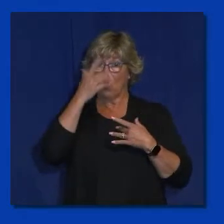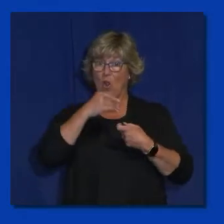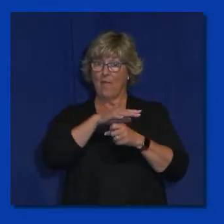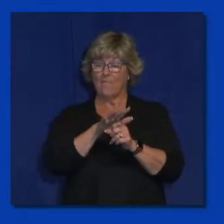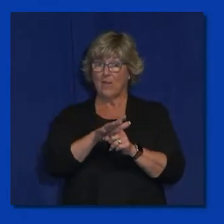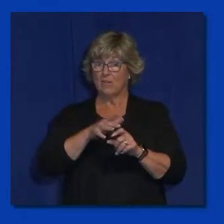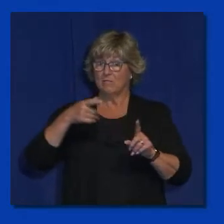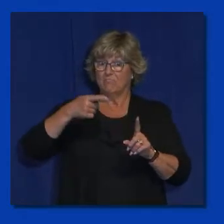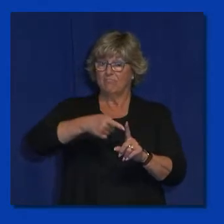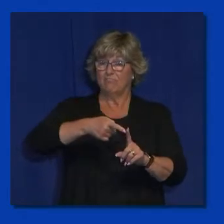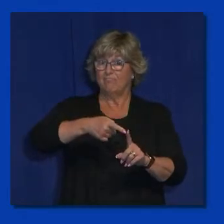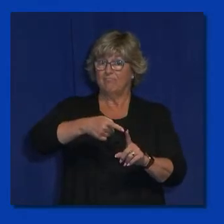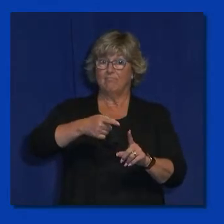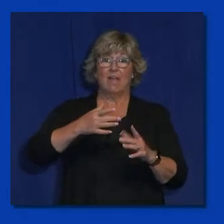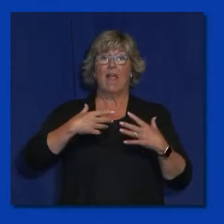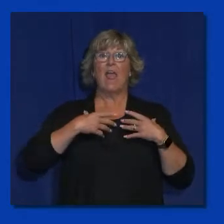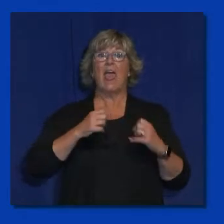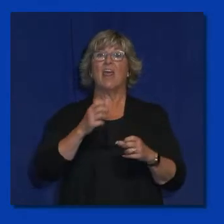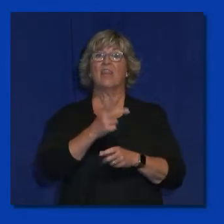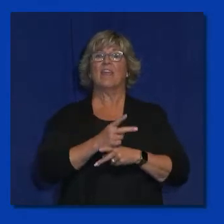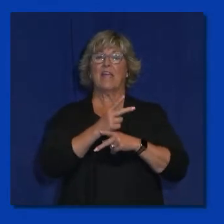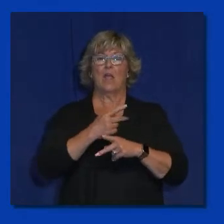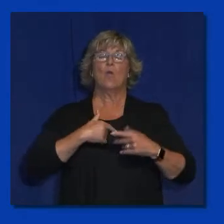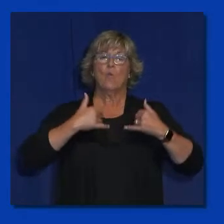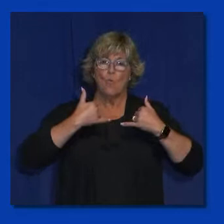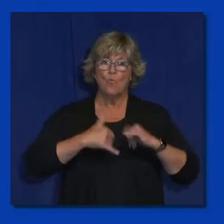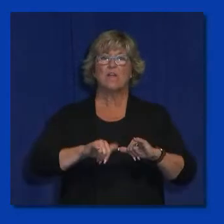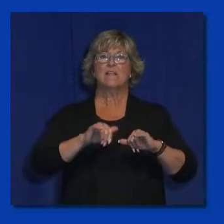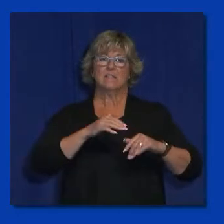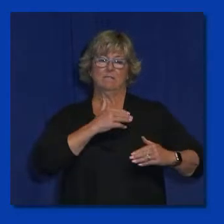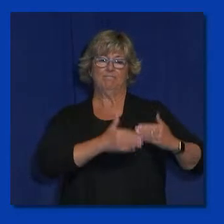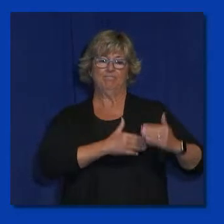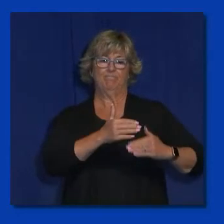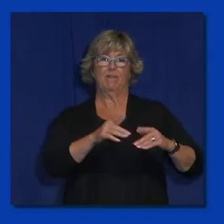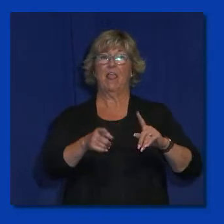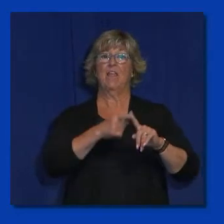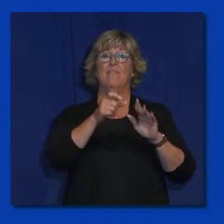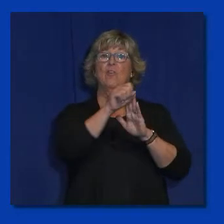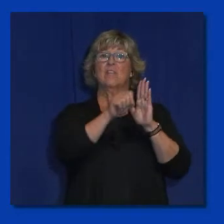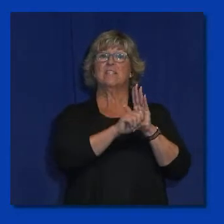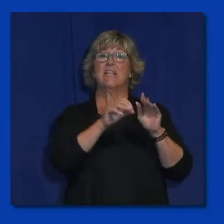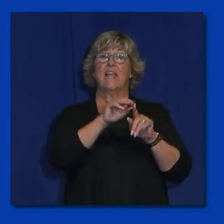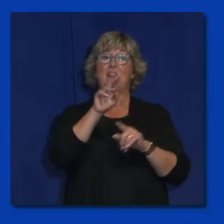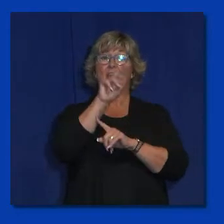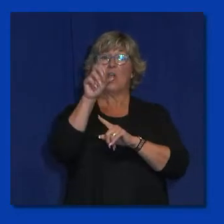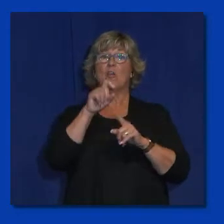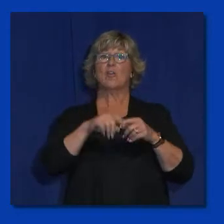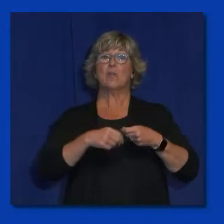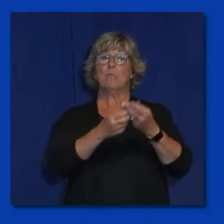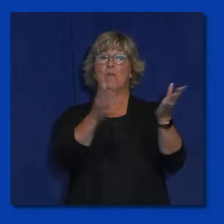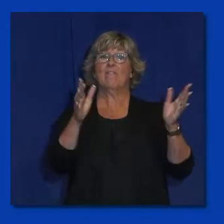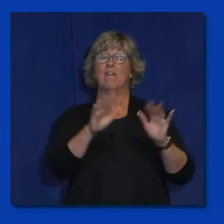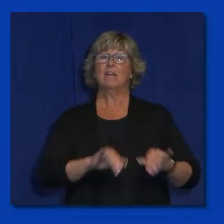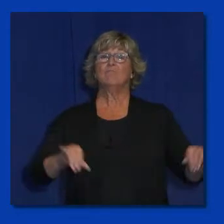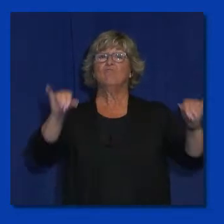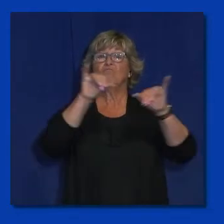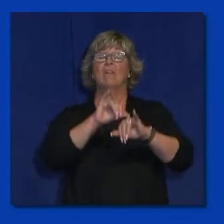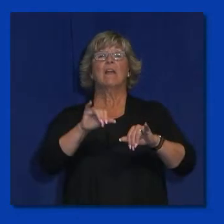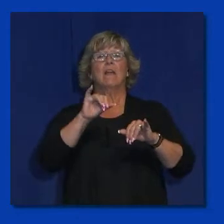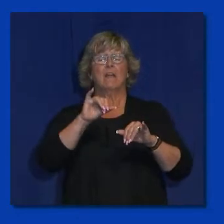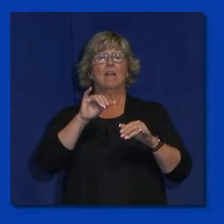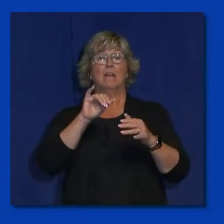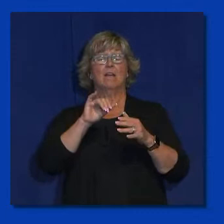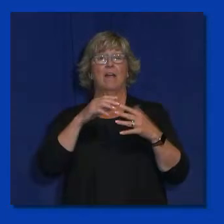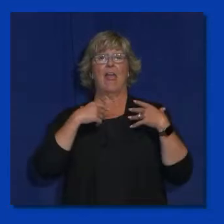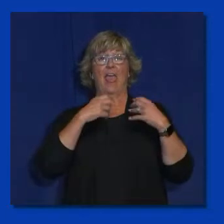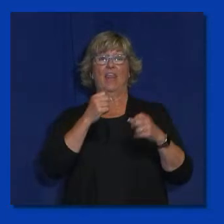it specifically in terms of healthcare. We are still on path to become the first state in U.S. history to provide universal health care, regardless of pre-existing condition, ability to